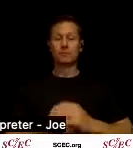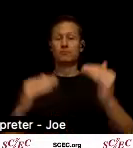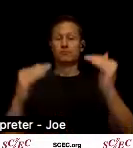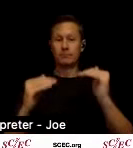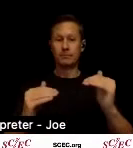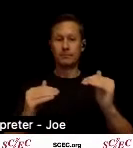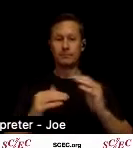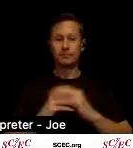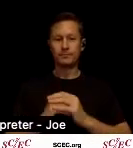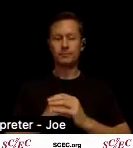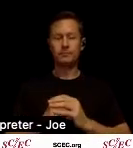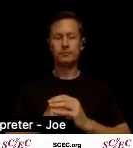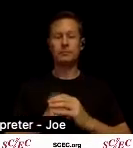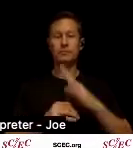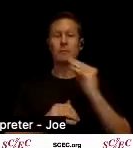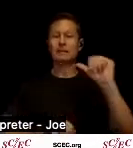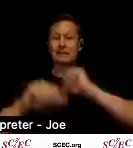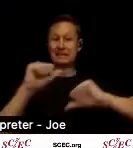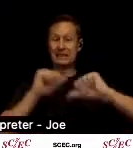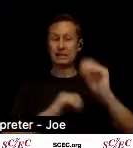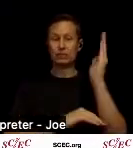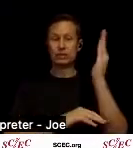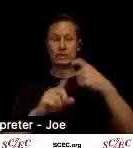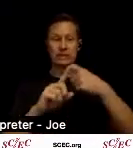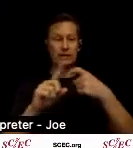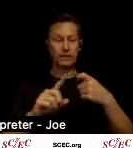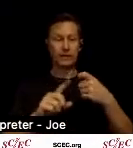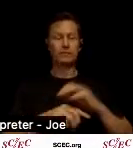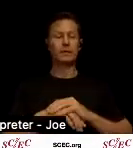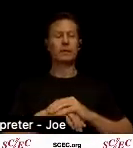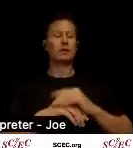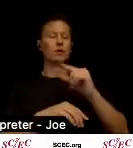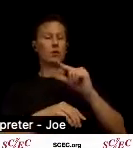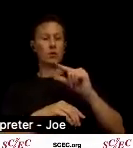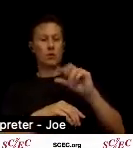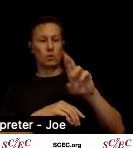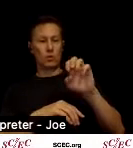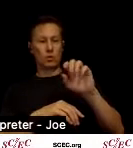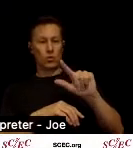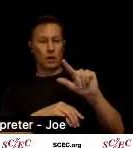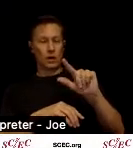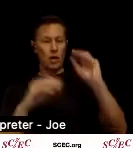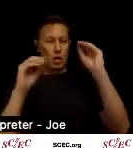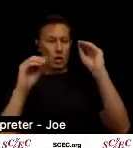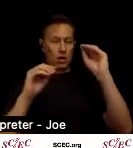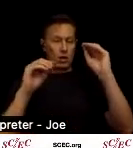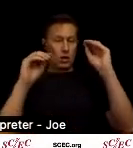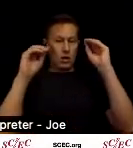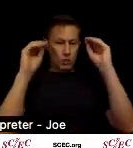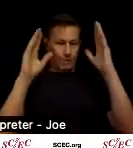another science presentation from Professor Greg LaRosa at Stanford University, who's also co-director of the Southern California Earthquake